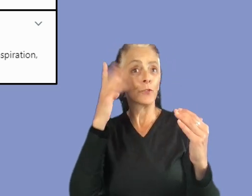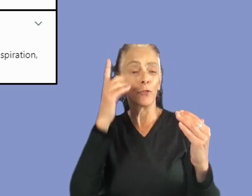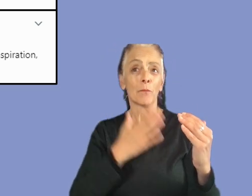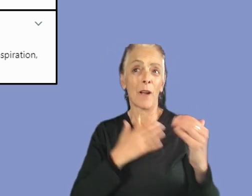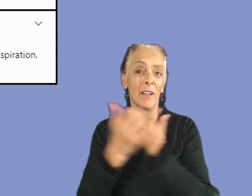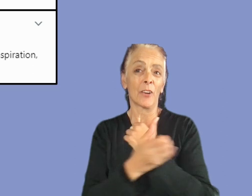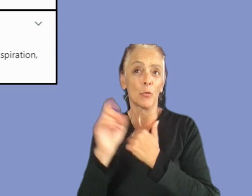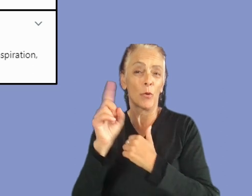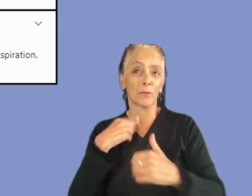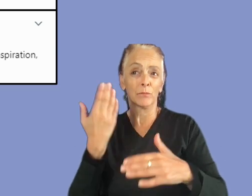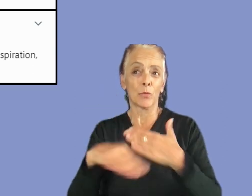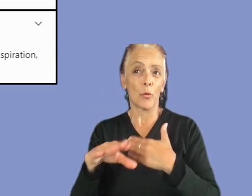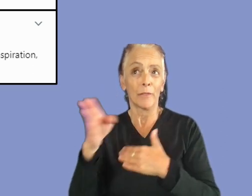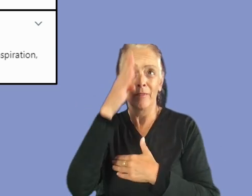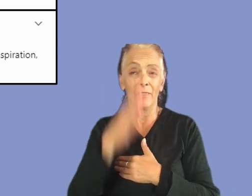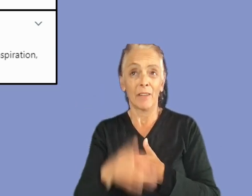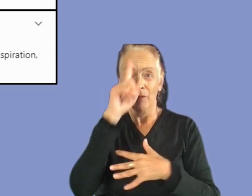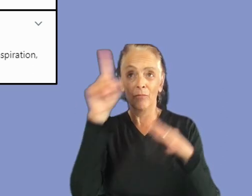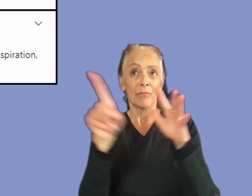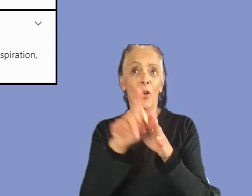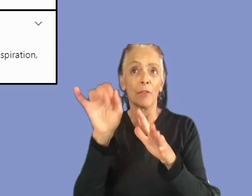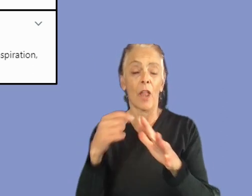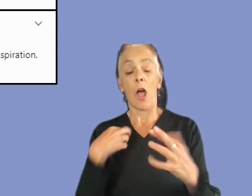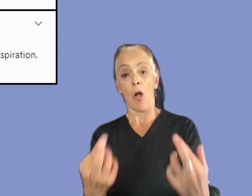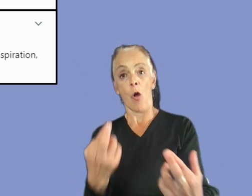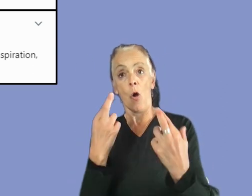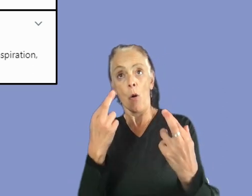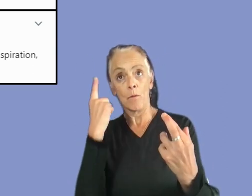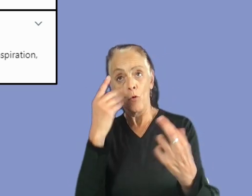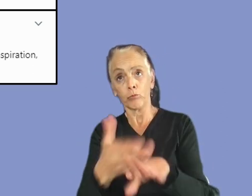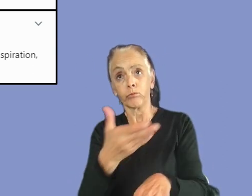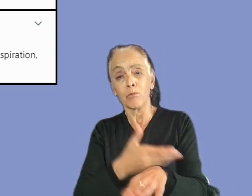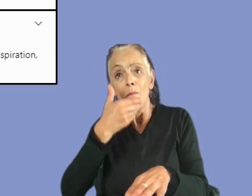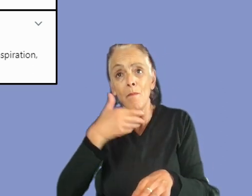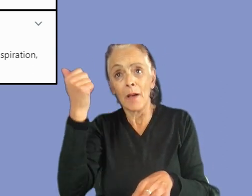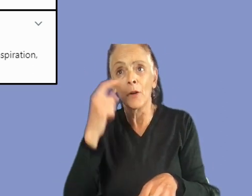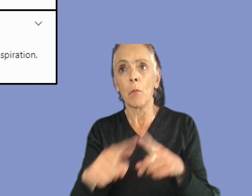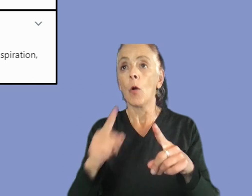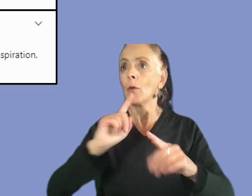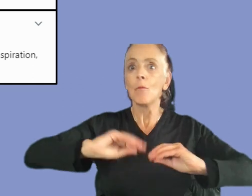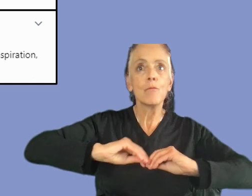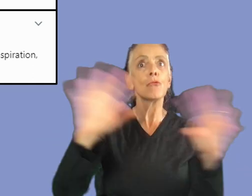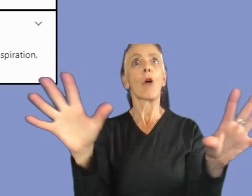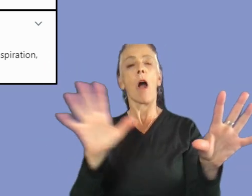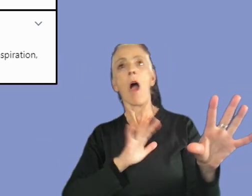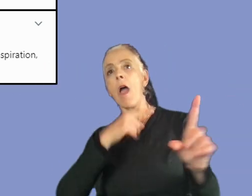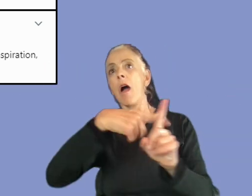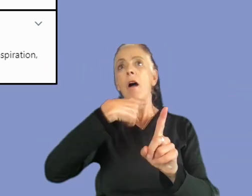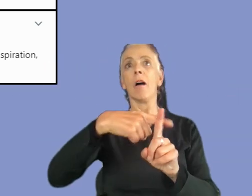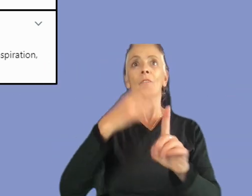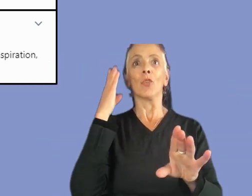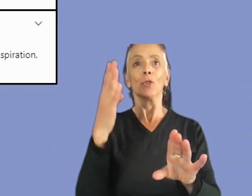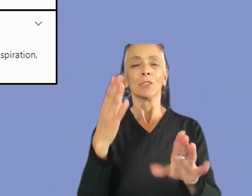just, the thought didn't cross my mind. I was hoping for better, but a bright future?